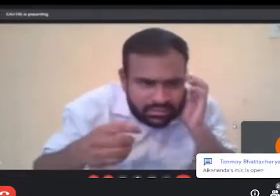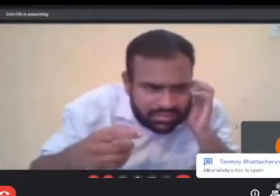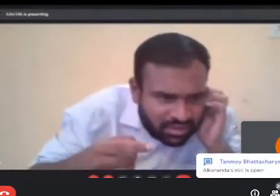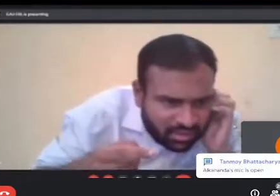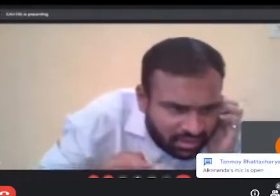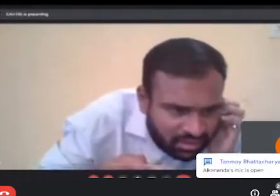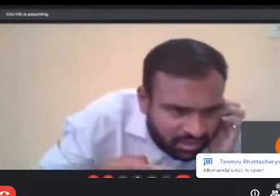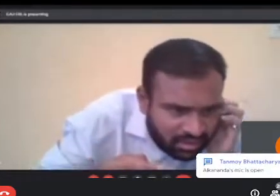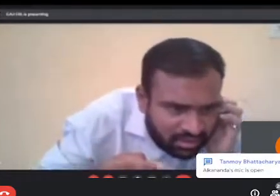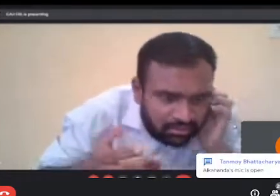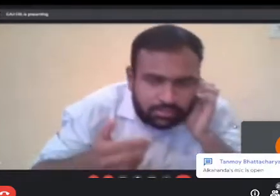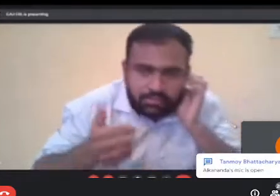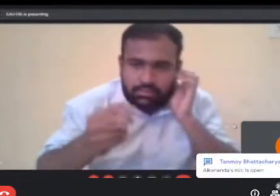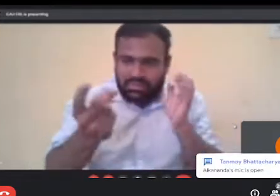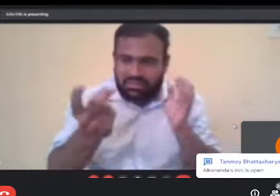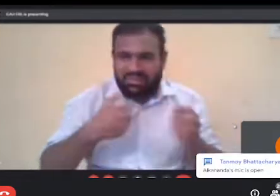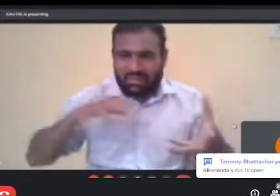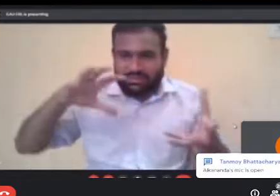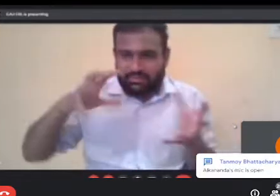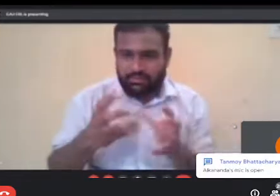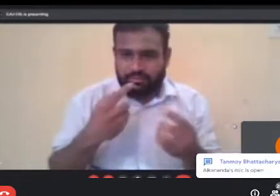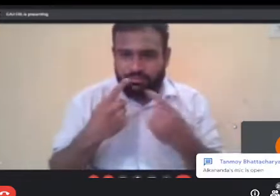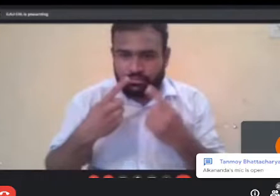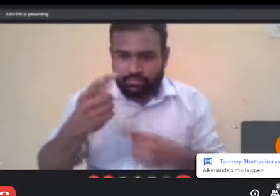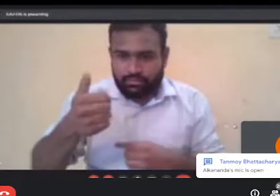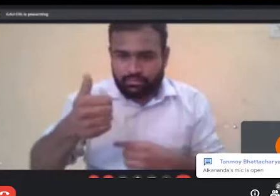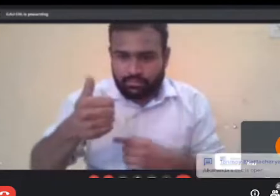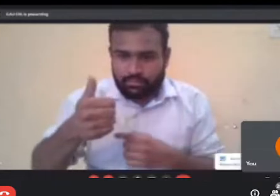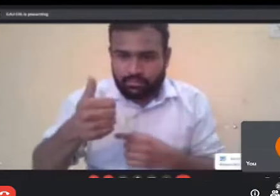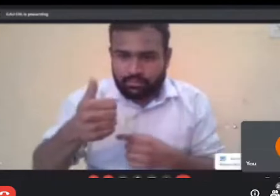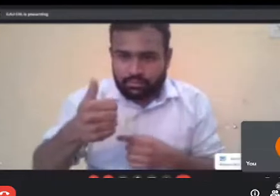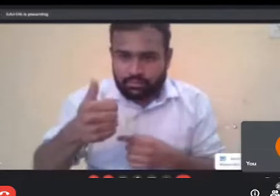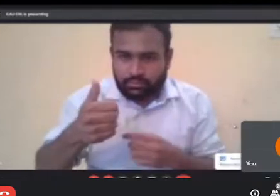Any? Alka, can you mute your mic, please?